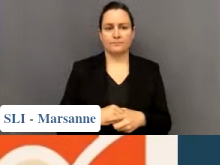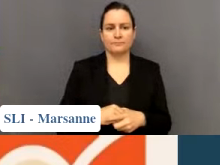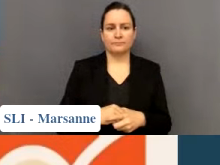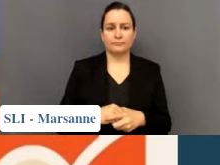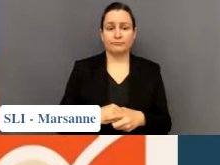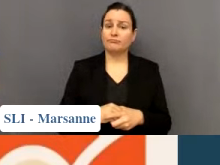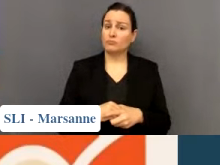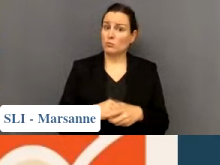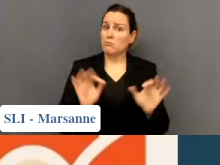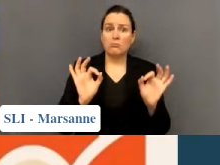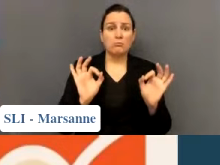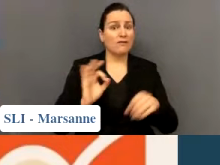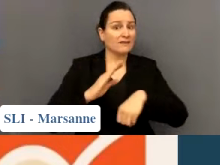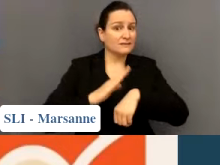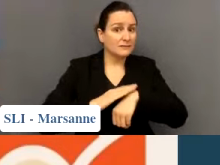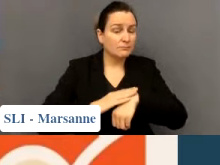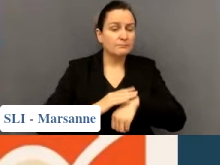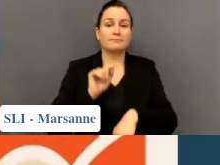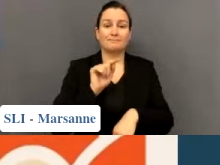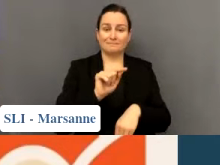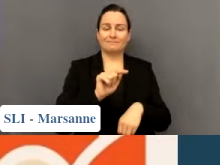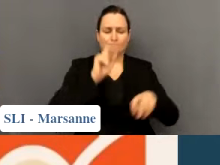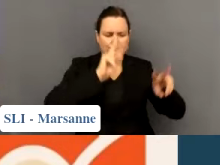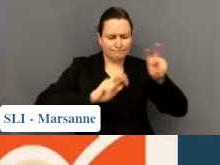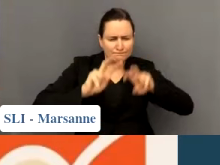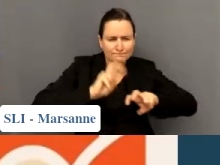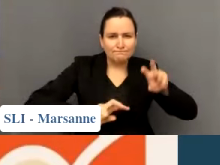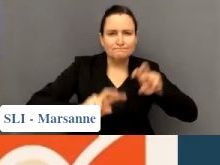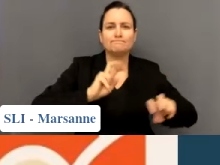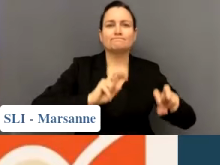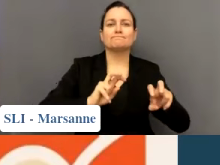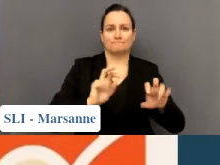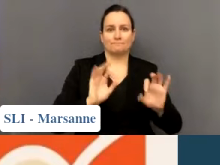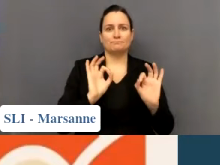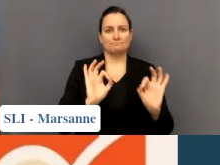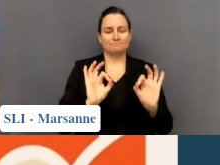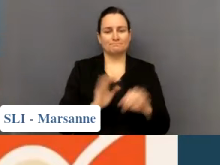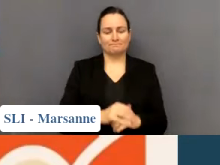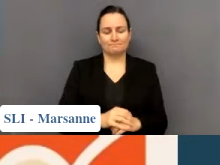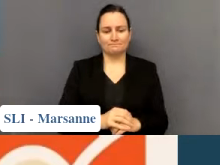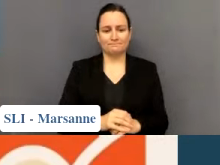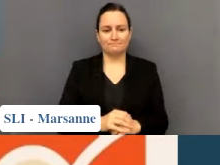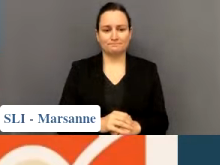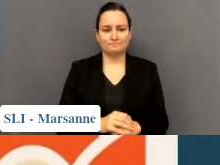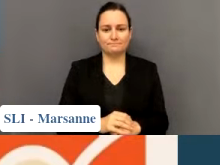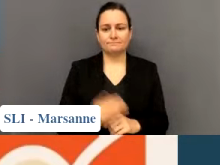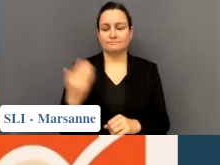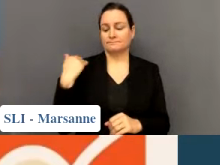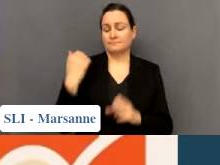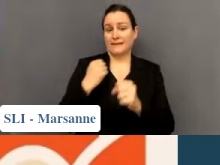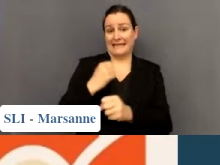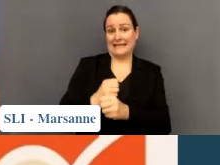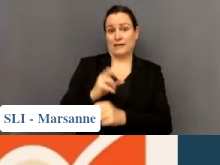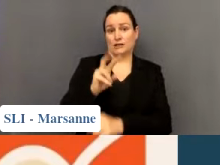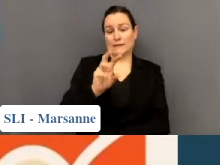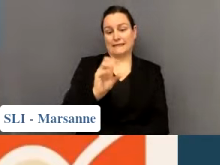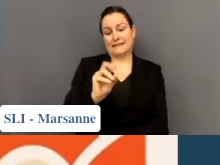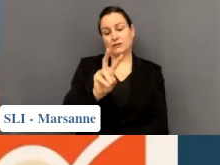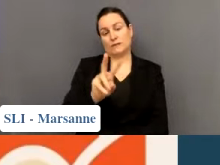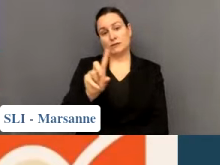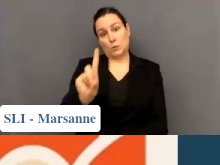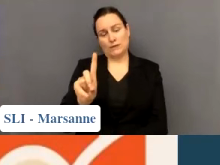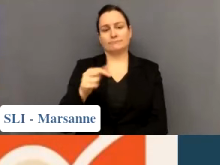for researchers to study the impacts in real time. In 2021, ANROWS partnered with the University of